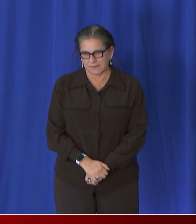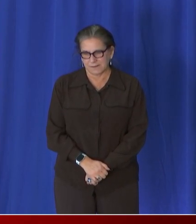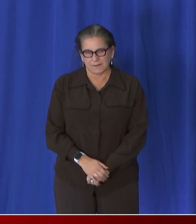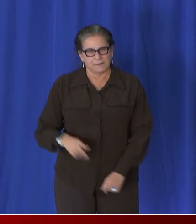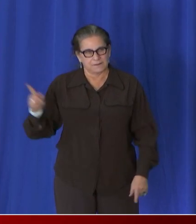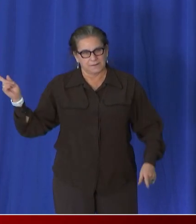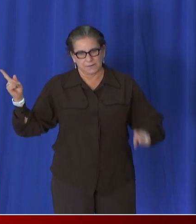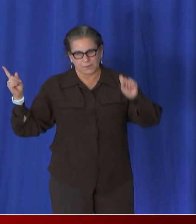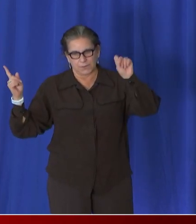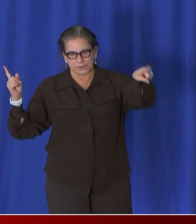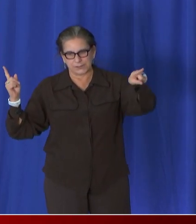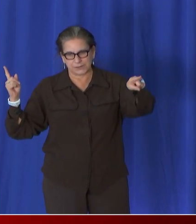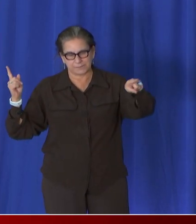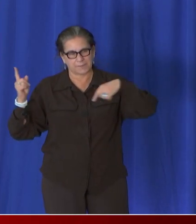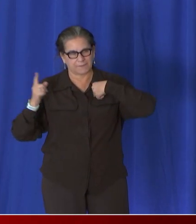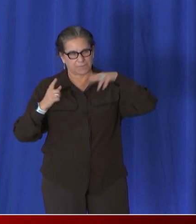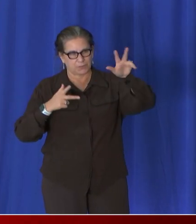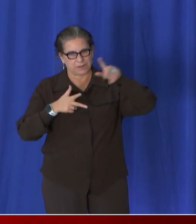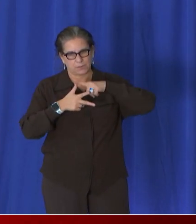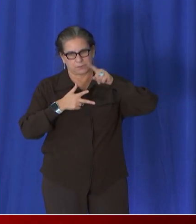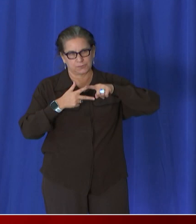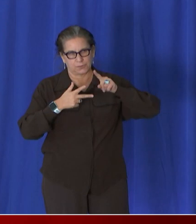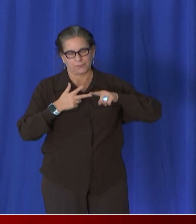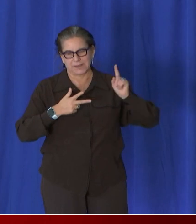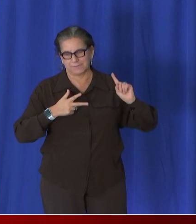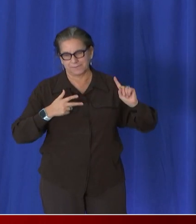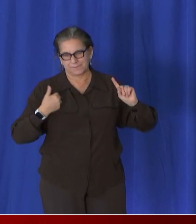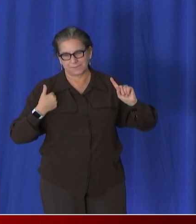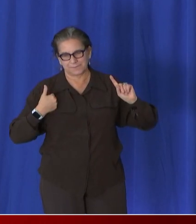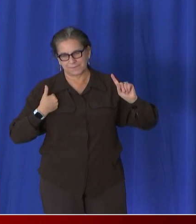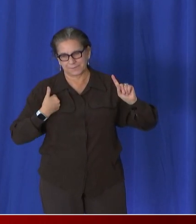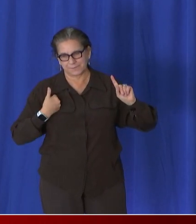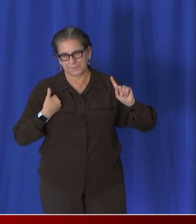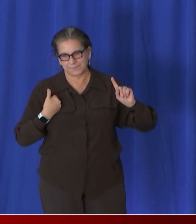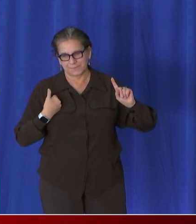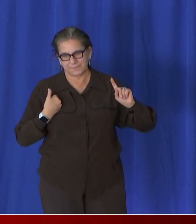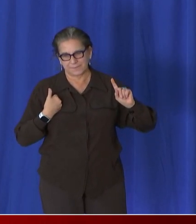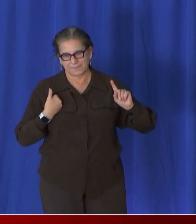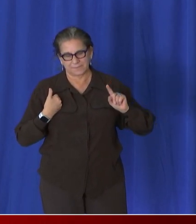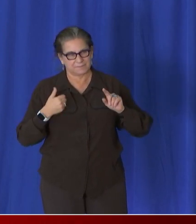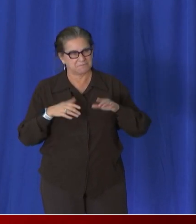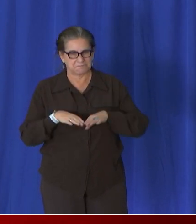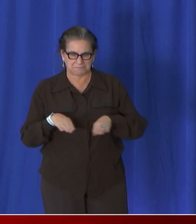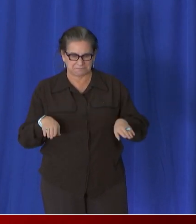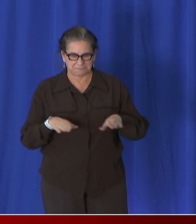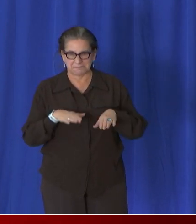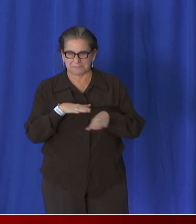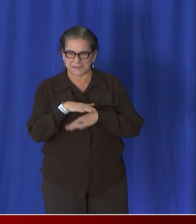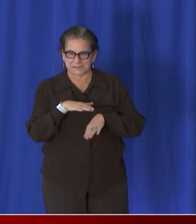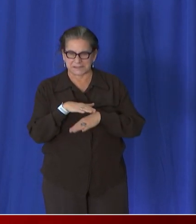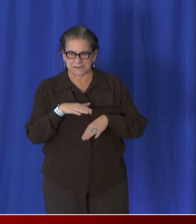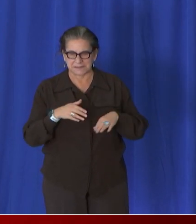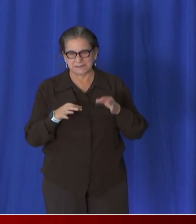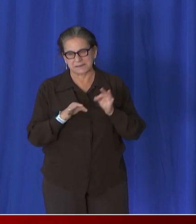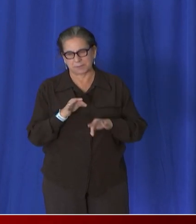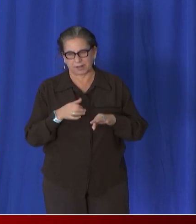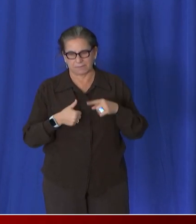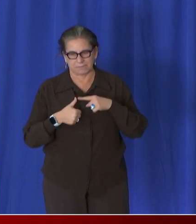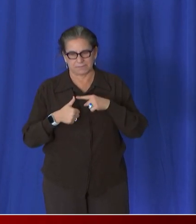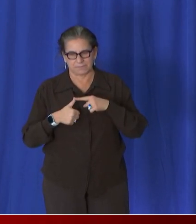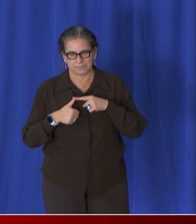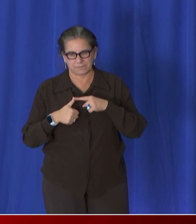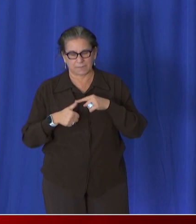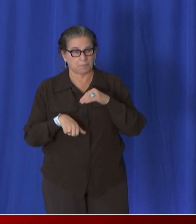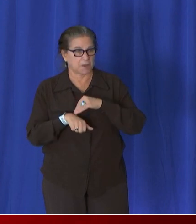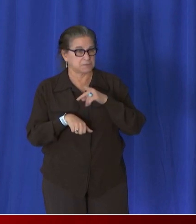quick questions. Number one, this is more on a simple level. So when I go to my McDonald's on